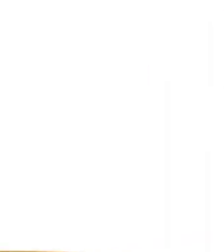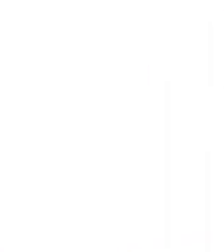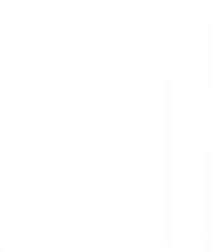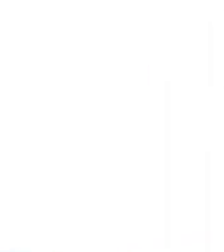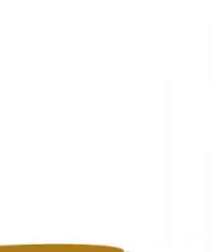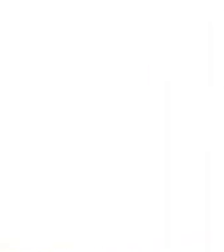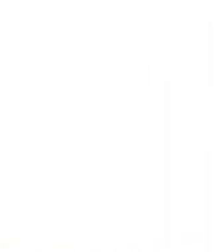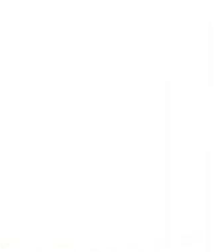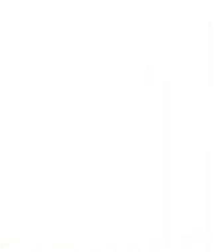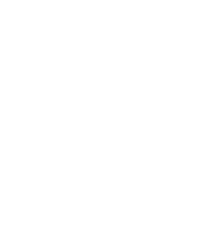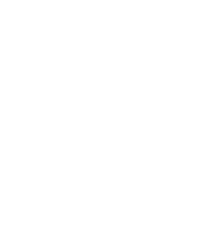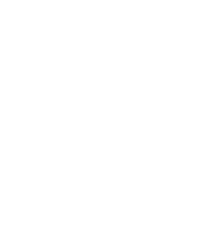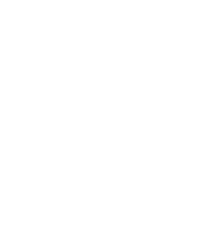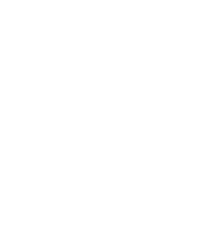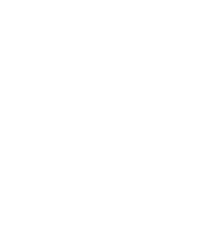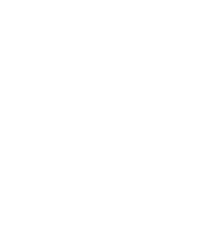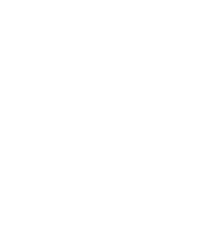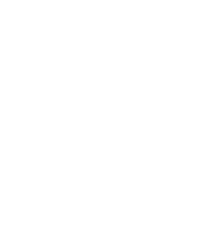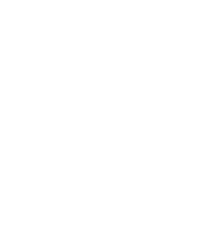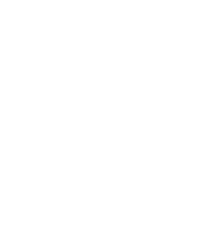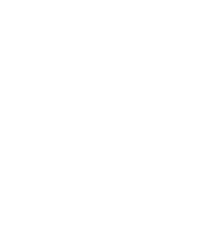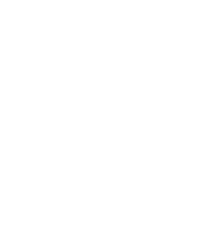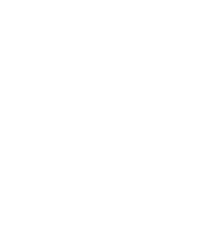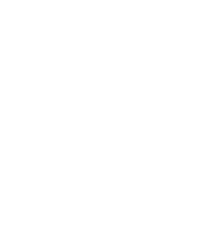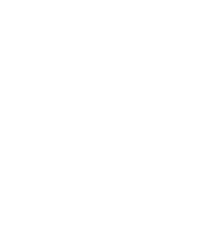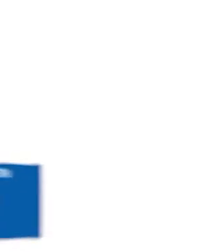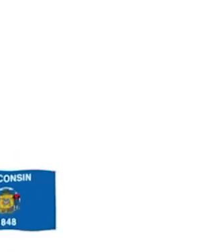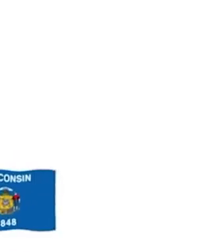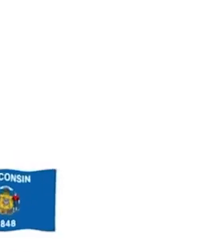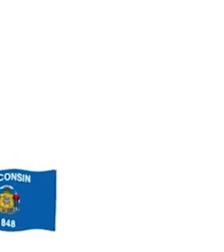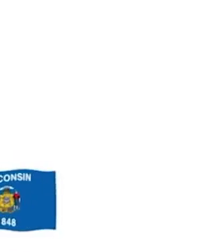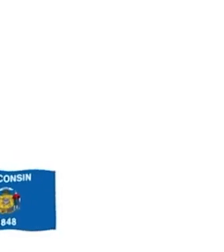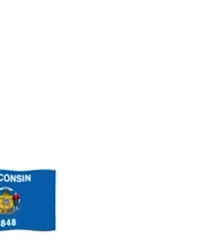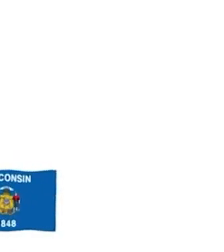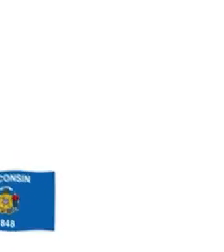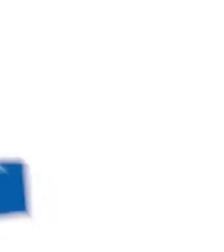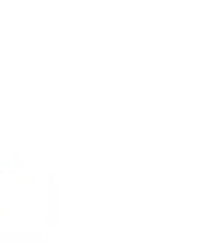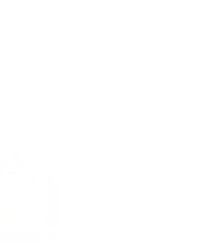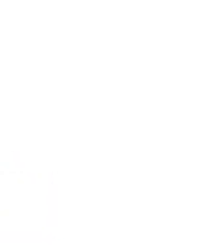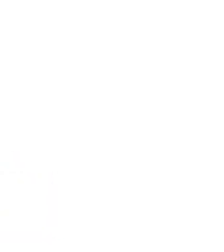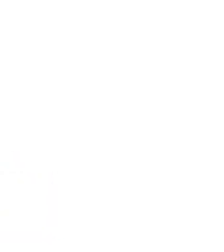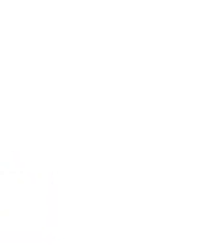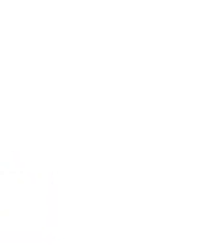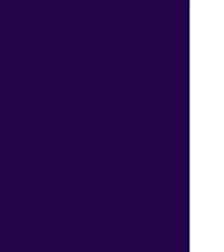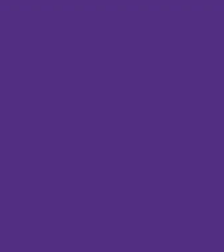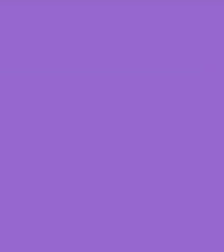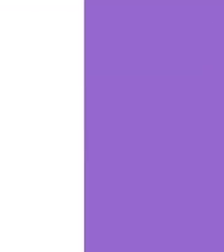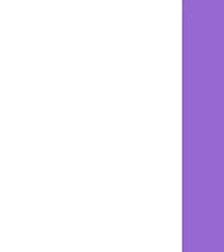providing gavel-to-gavel access to government proceedings and events at the state capitol.